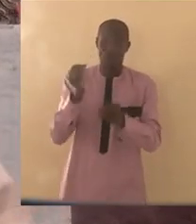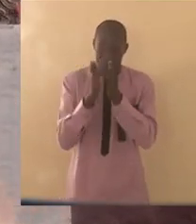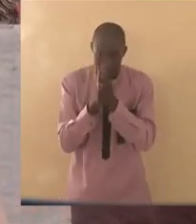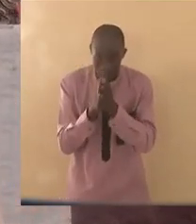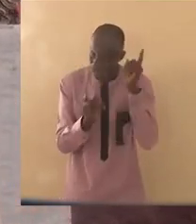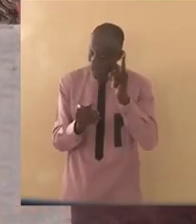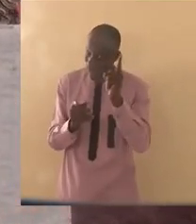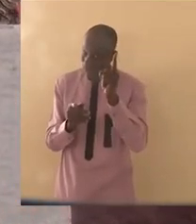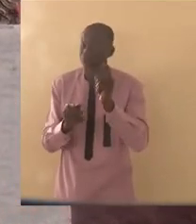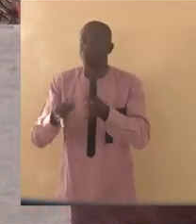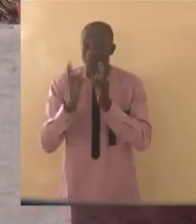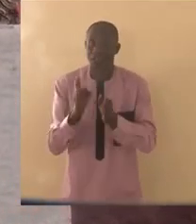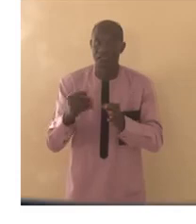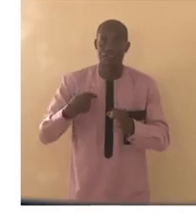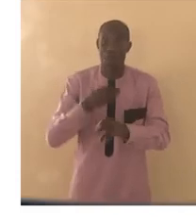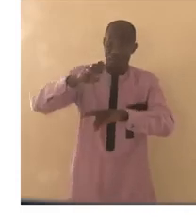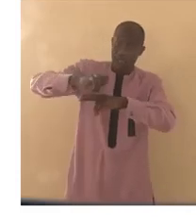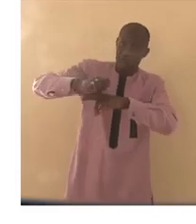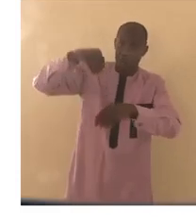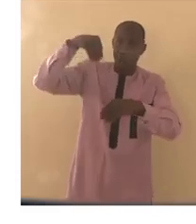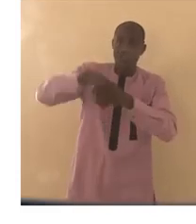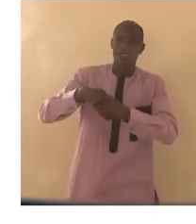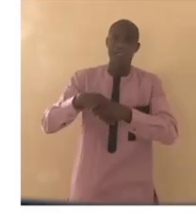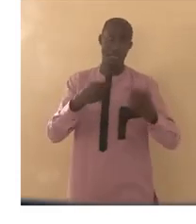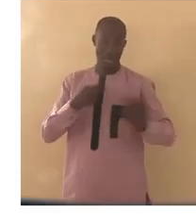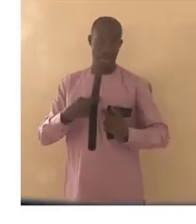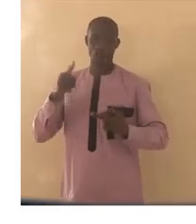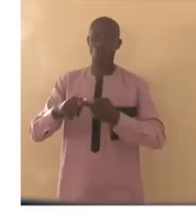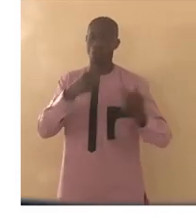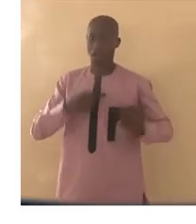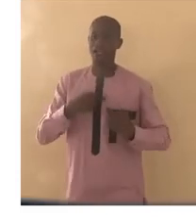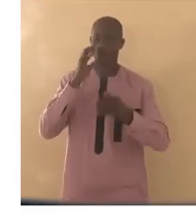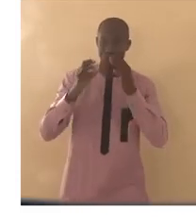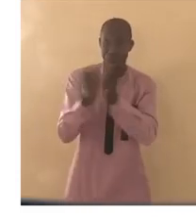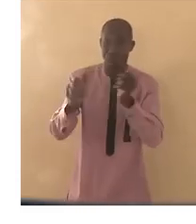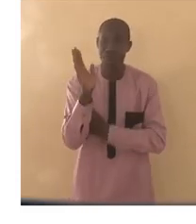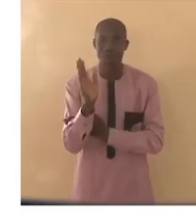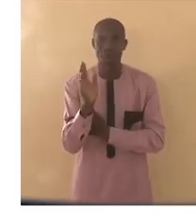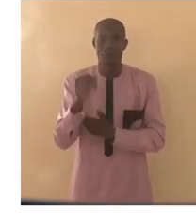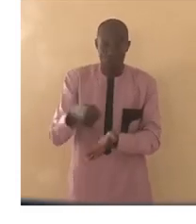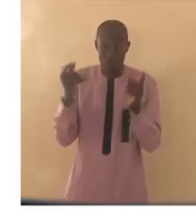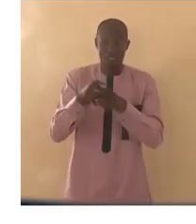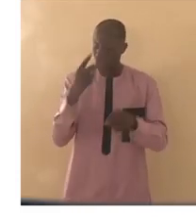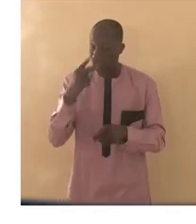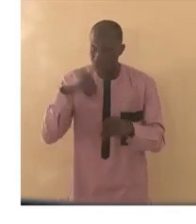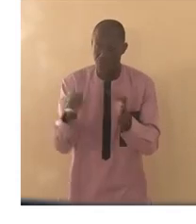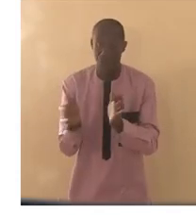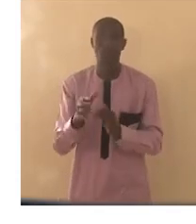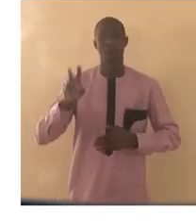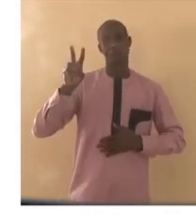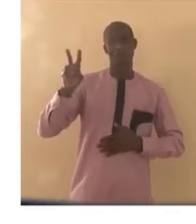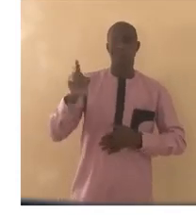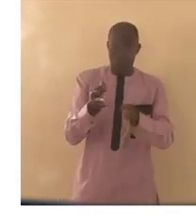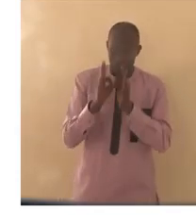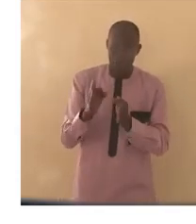prayer. One, can you read? If we engage in a heart-to-heart conversation with God, just as we saw with Jesus.